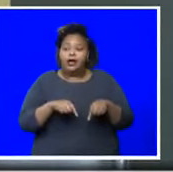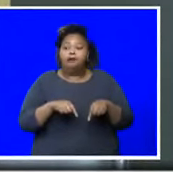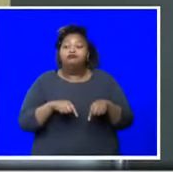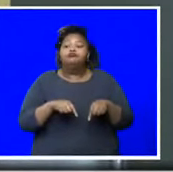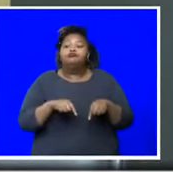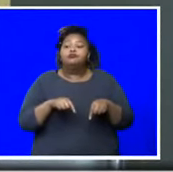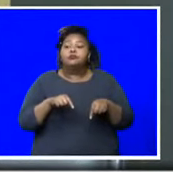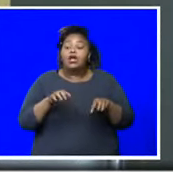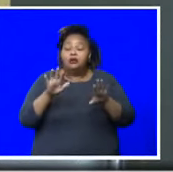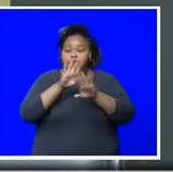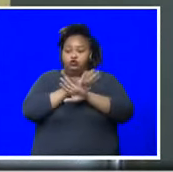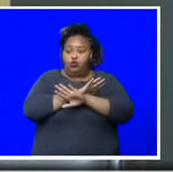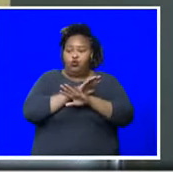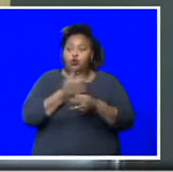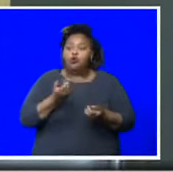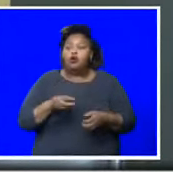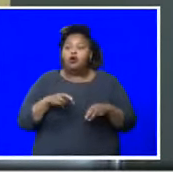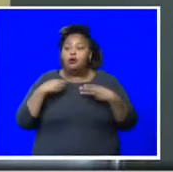about